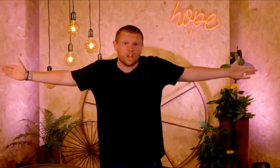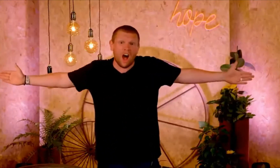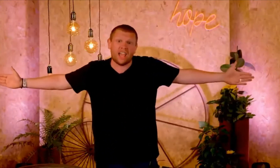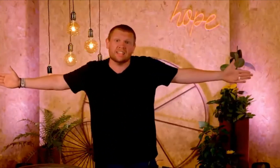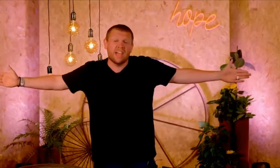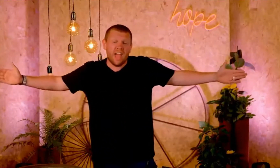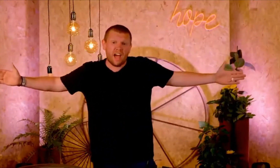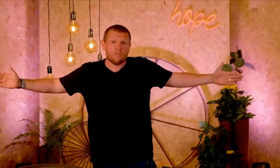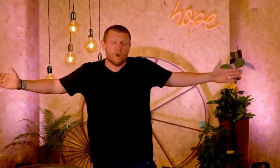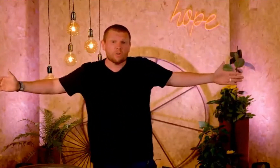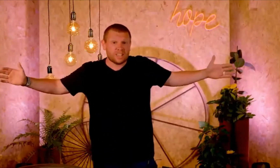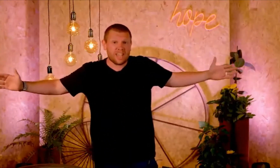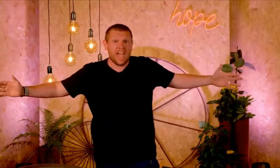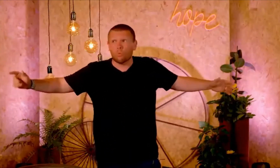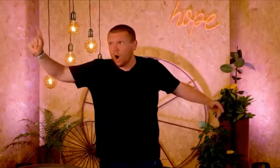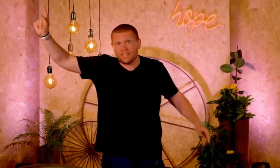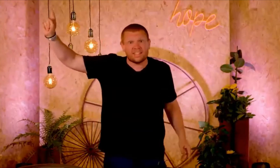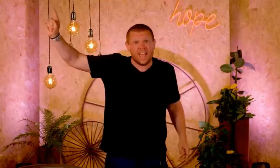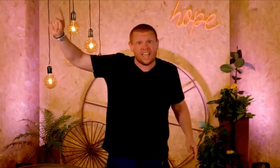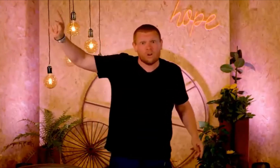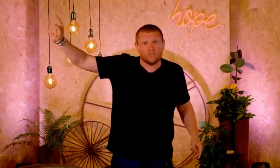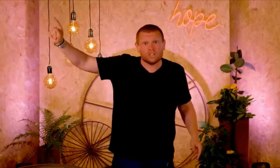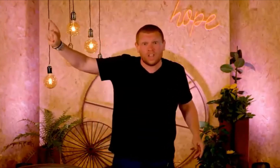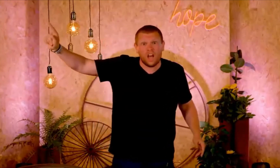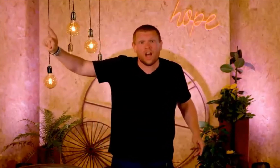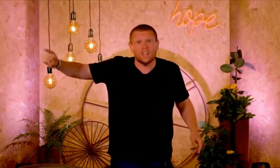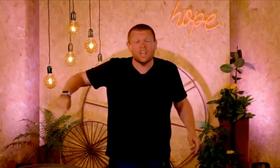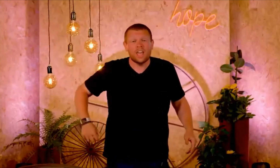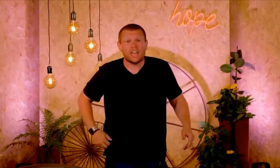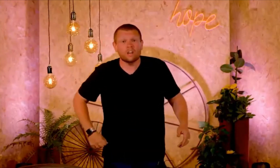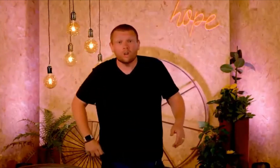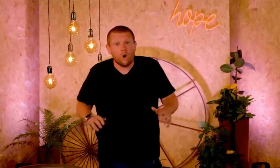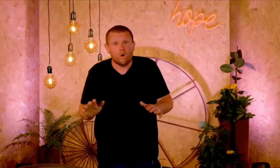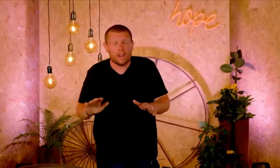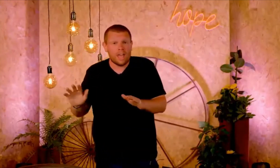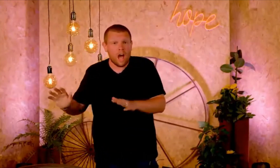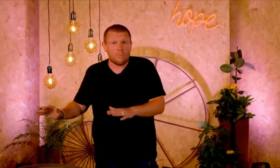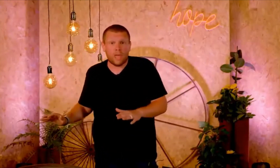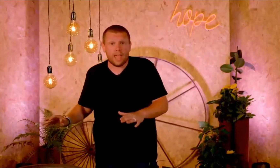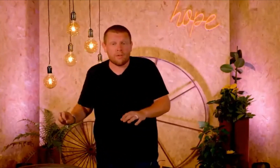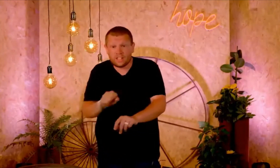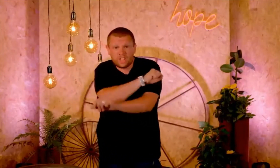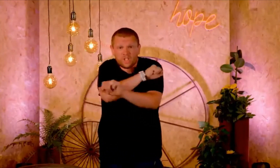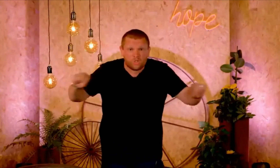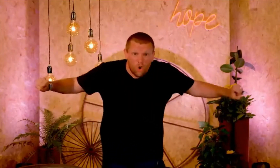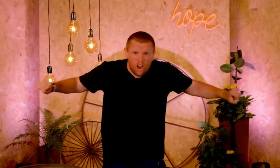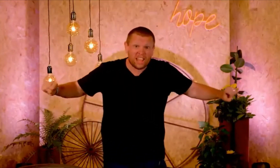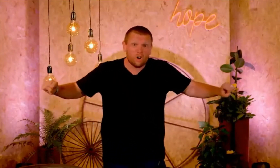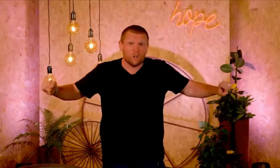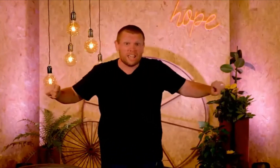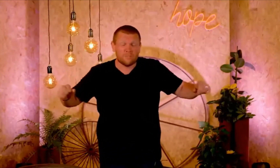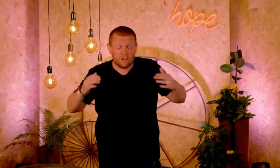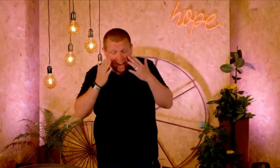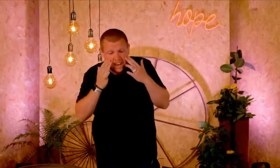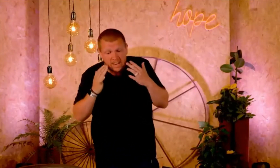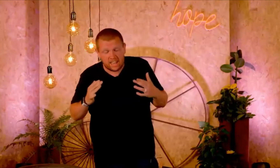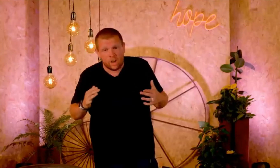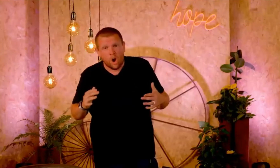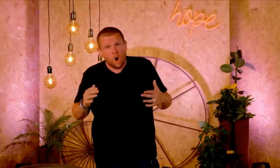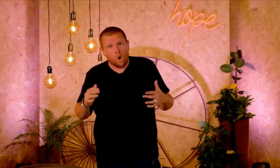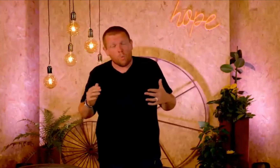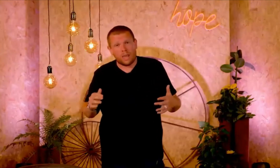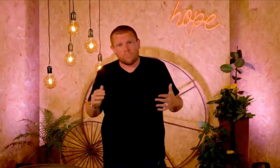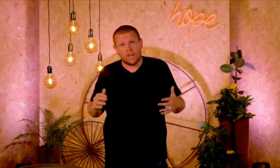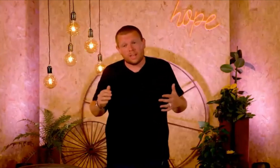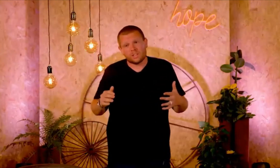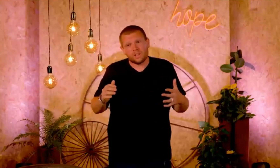the one who died and rose again. One day he'll return in glory appearing, destroying all evil and ending